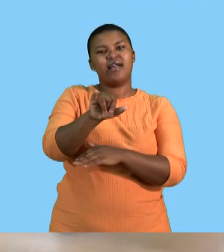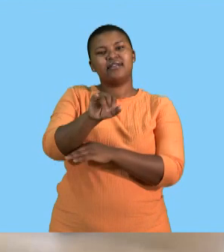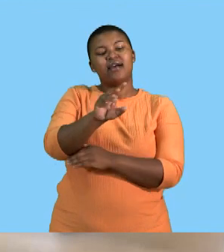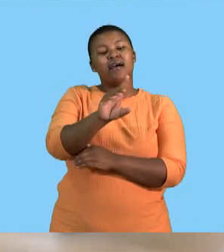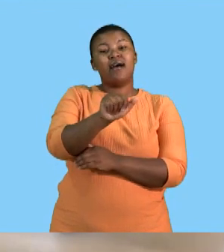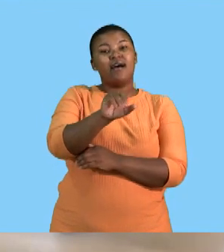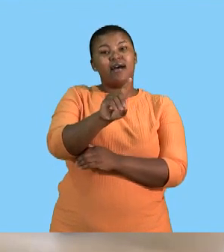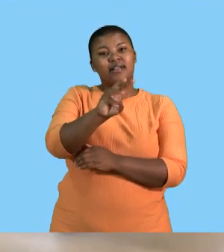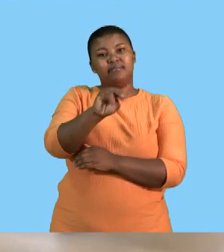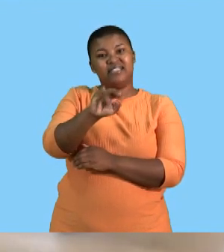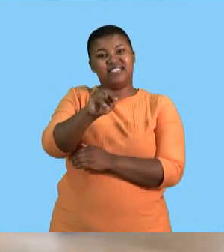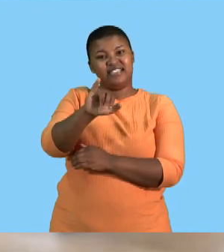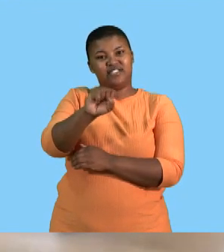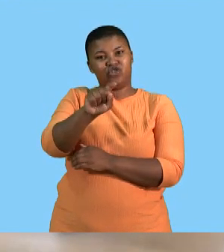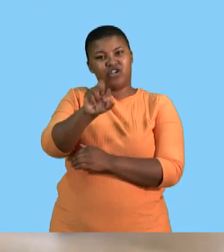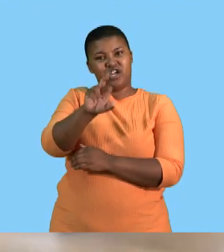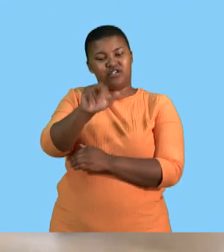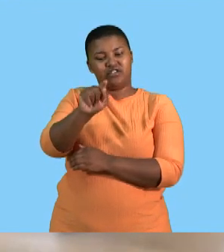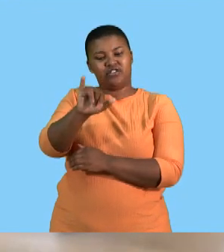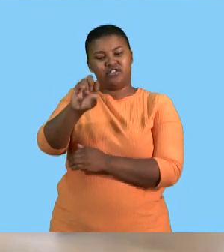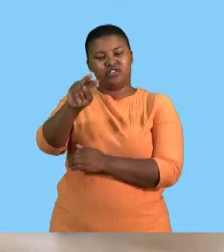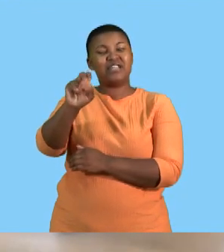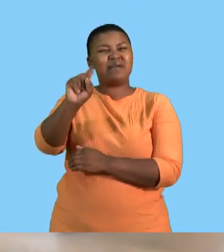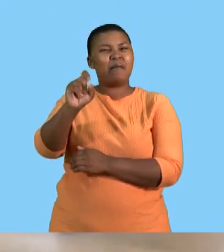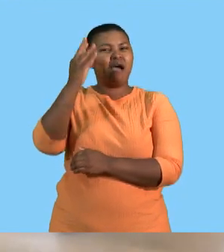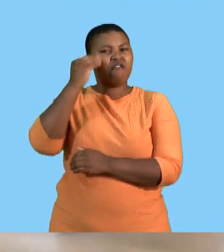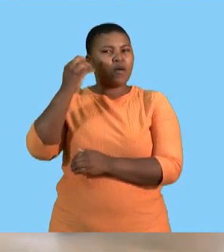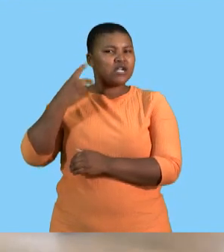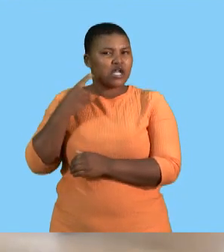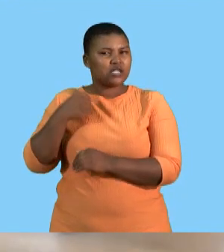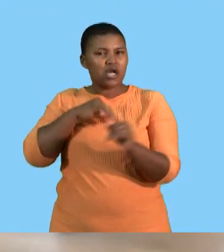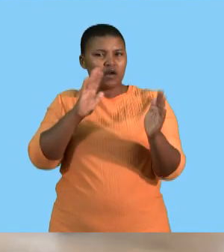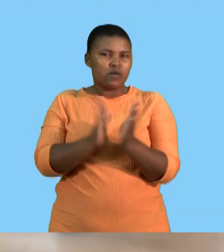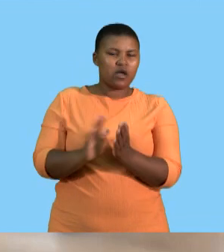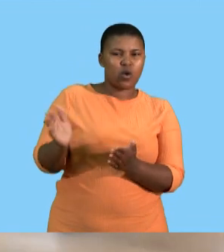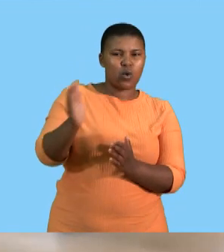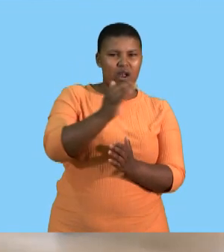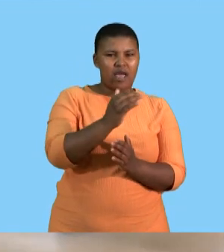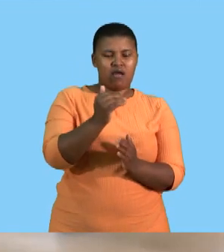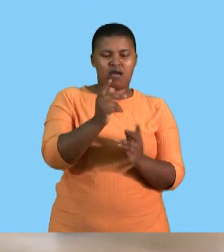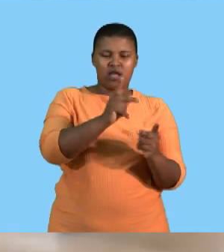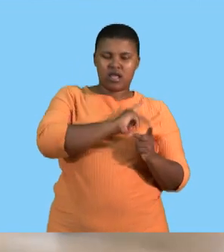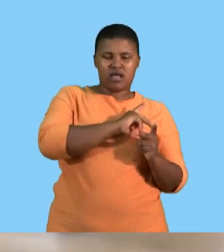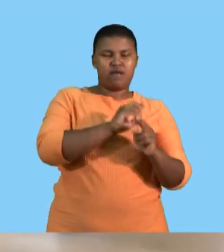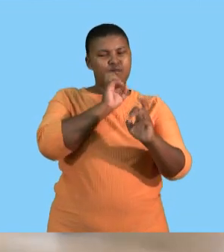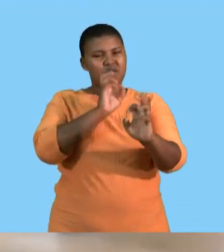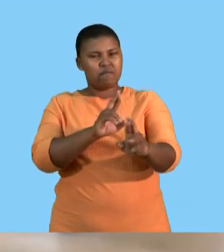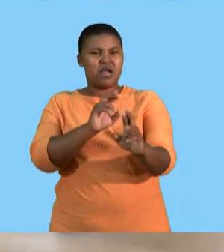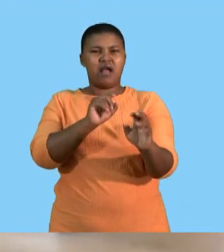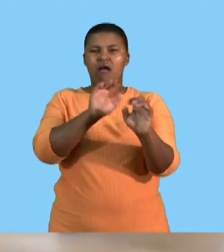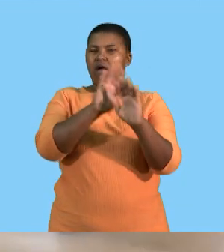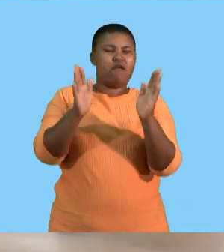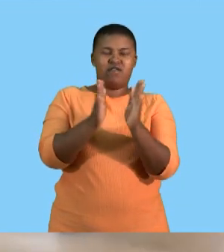take a look at the administration function, we know administration function work with the data and information of the